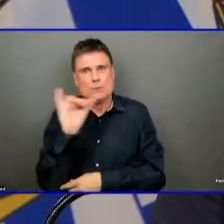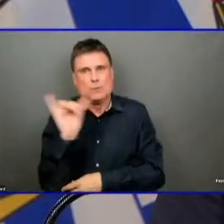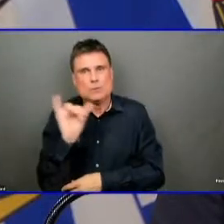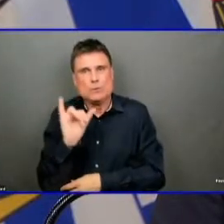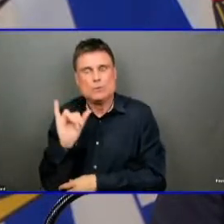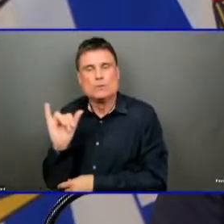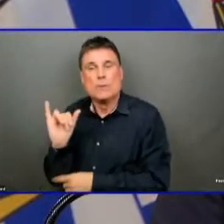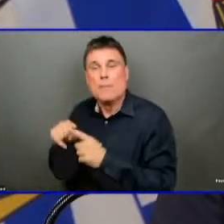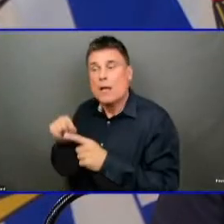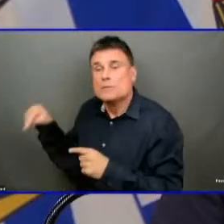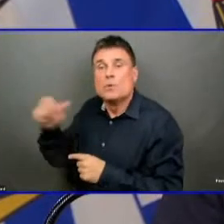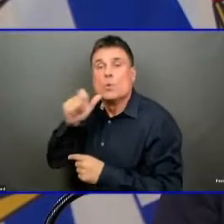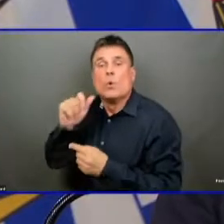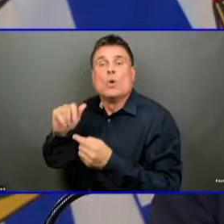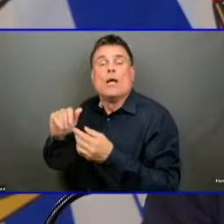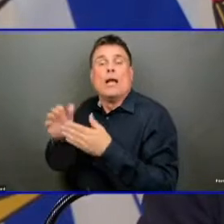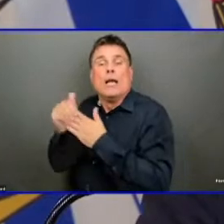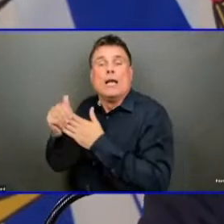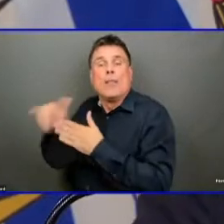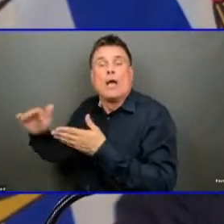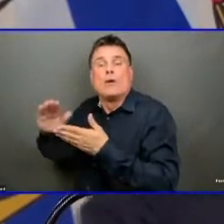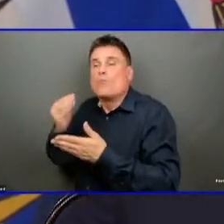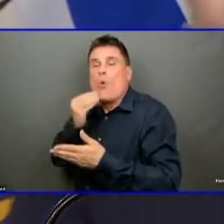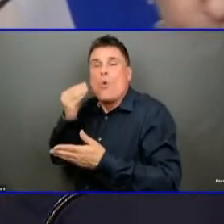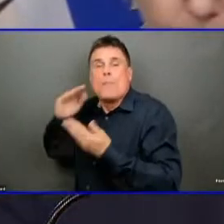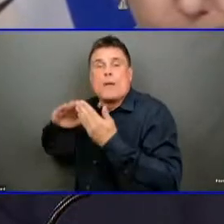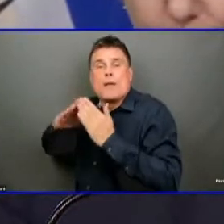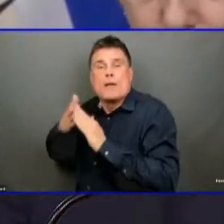to the immunization clinics.